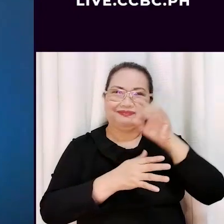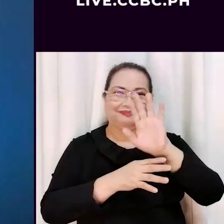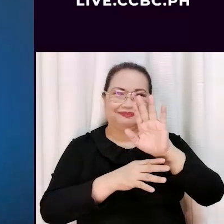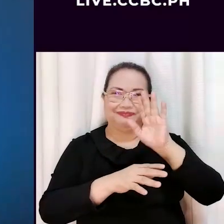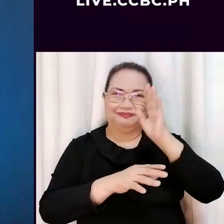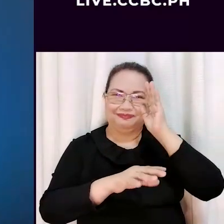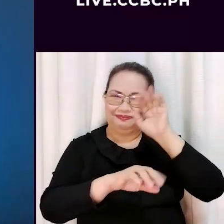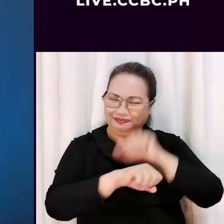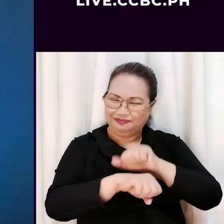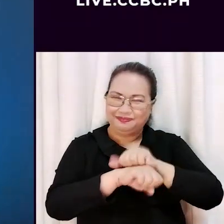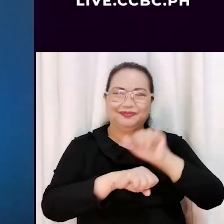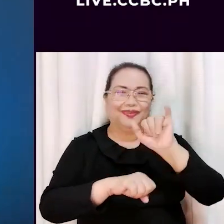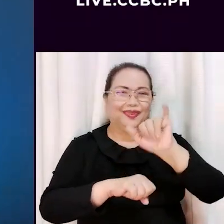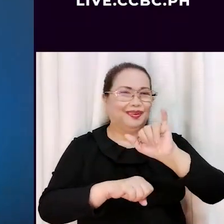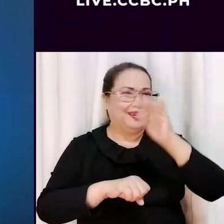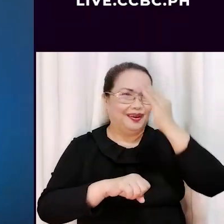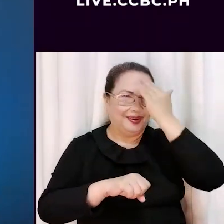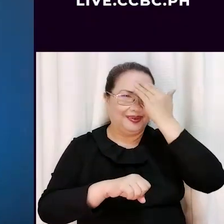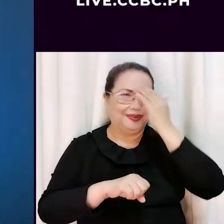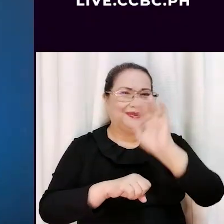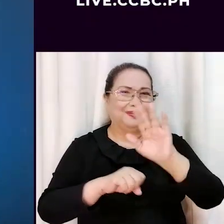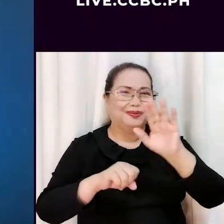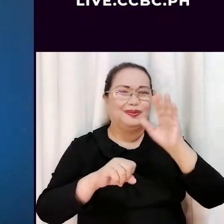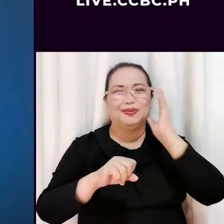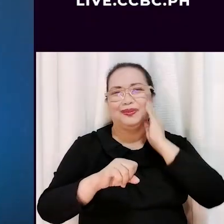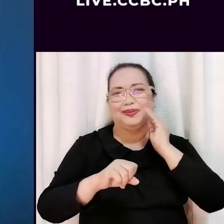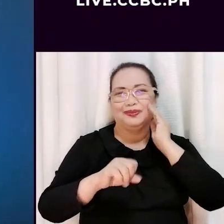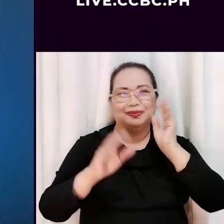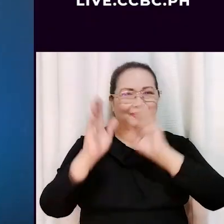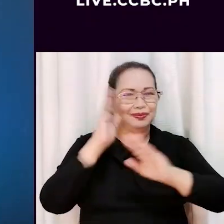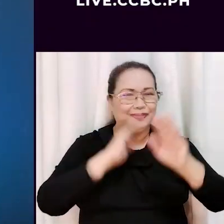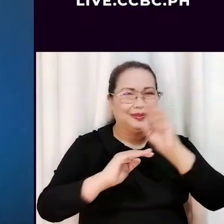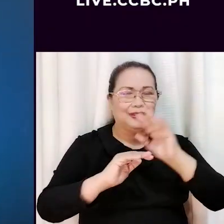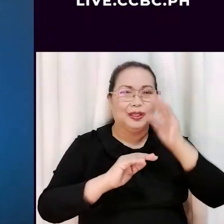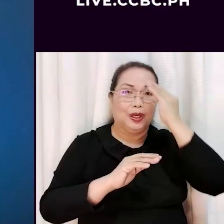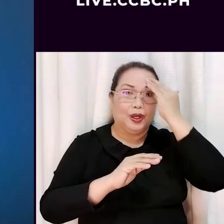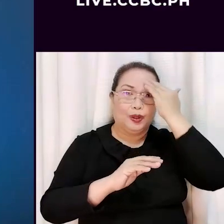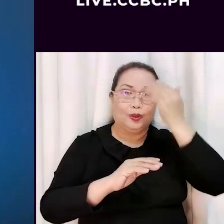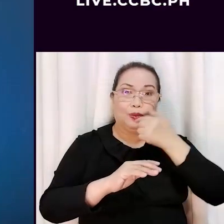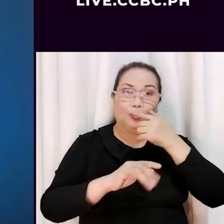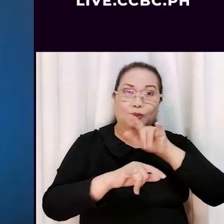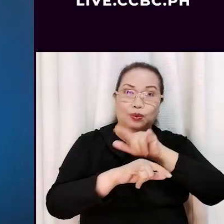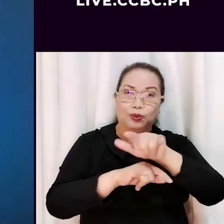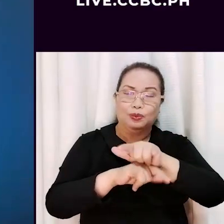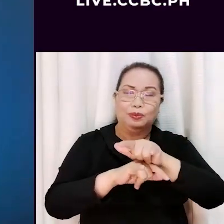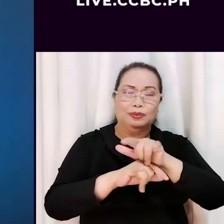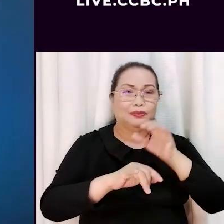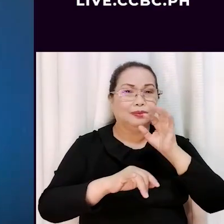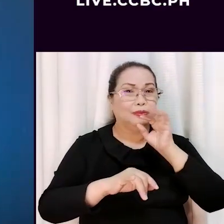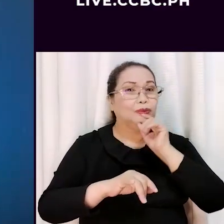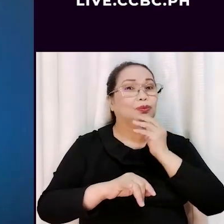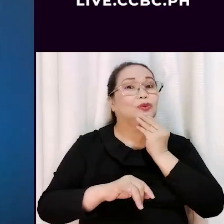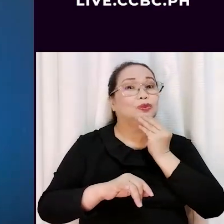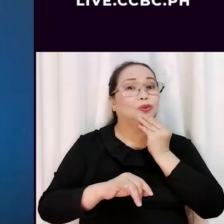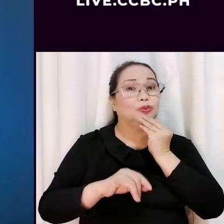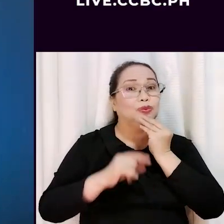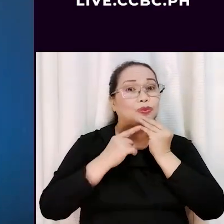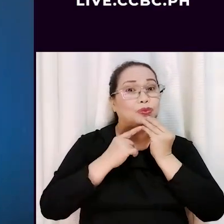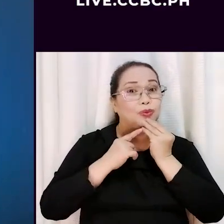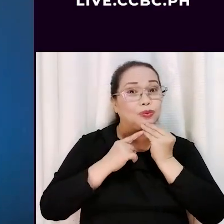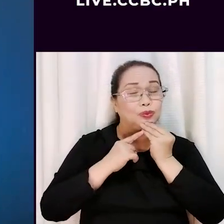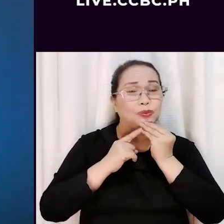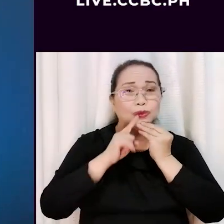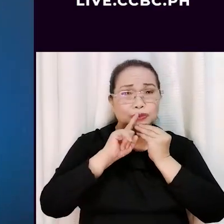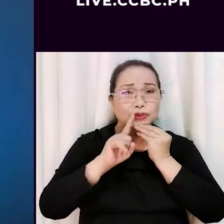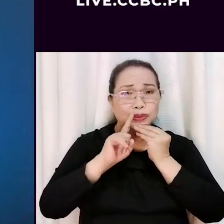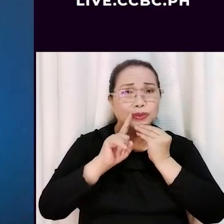I know your tribulation. And then I know the blasphemy of those who say they are Jews. These are Jews,